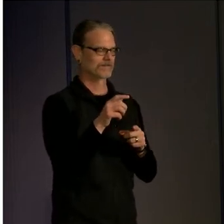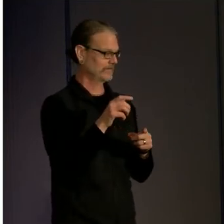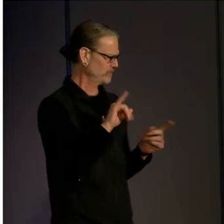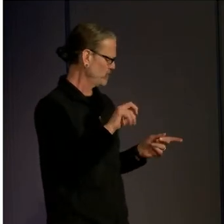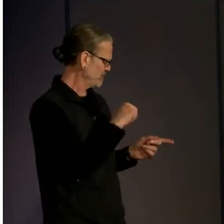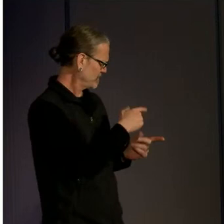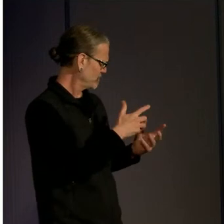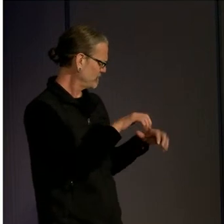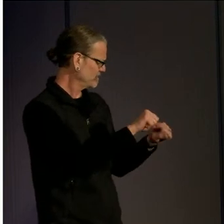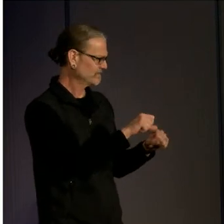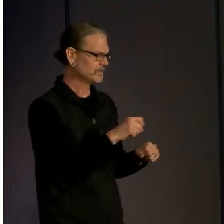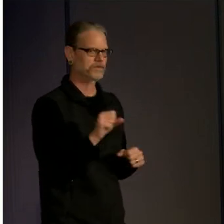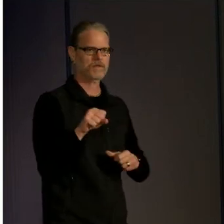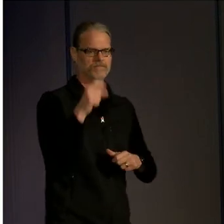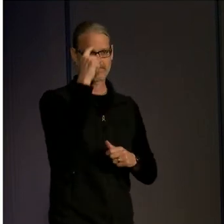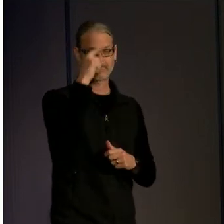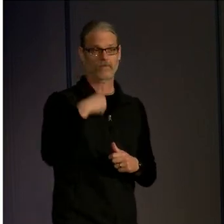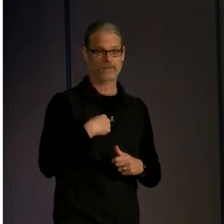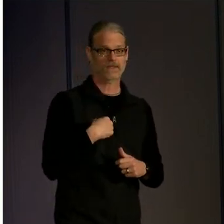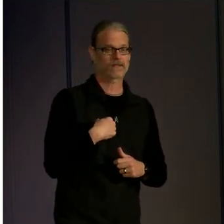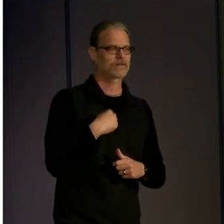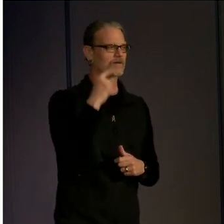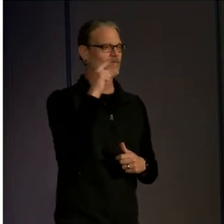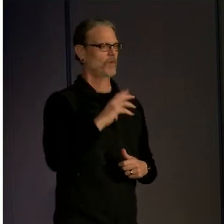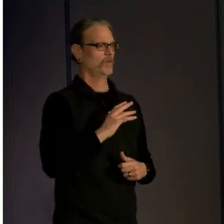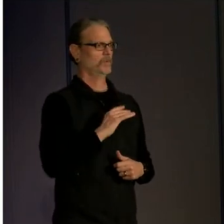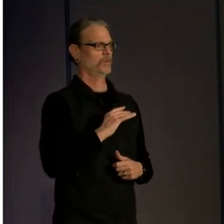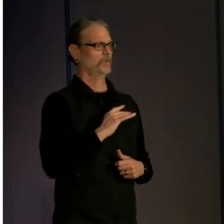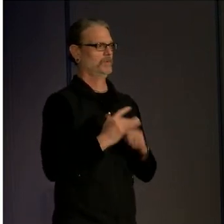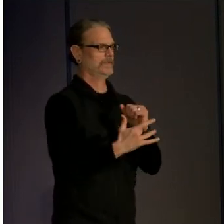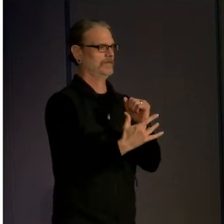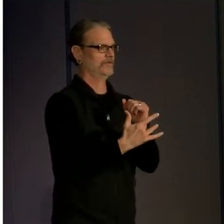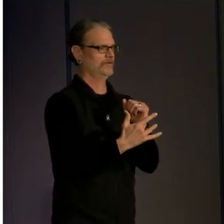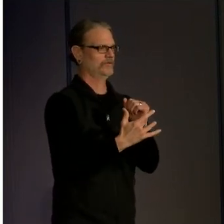to? Yeah. So for me, in terms of coolest technology,